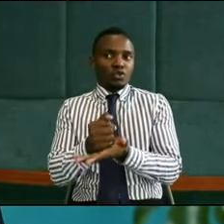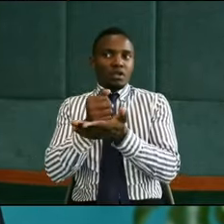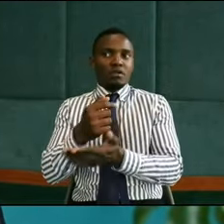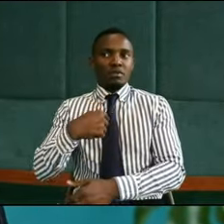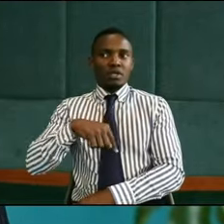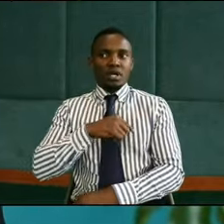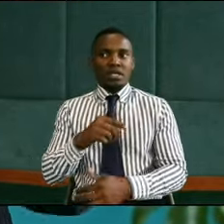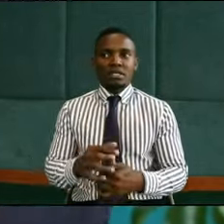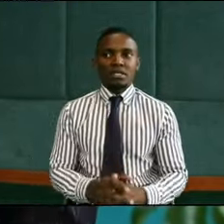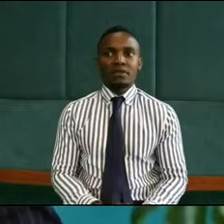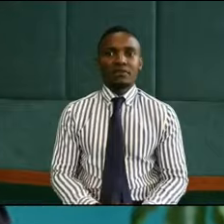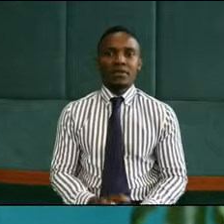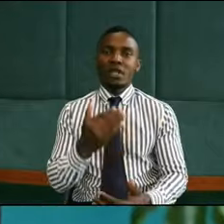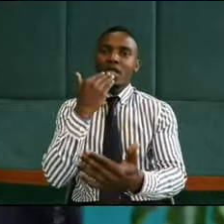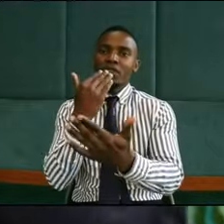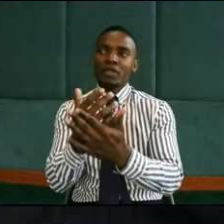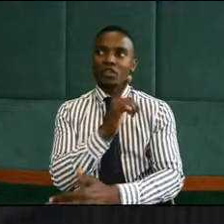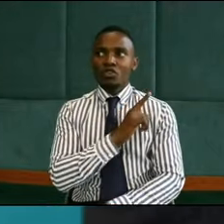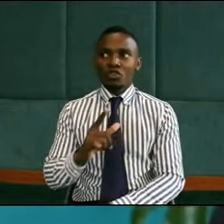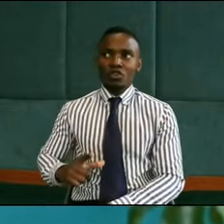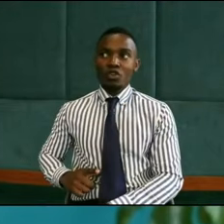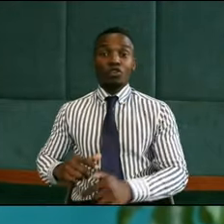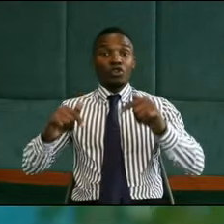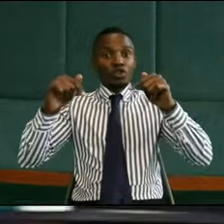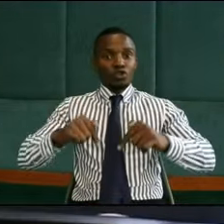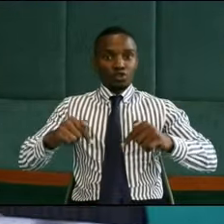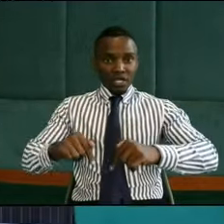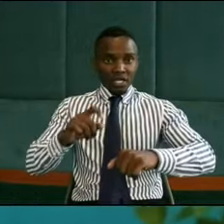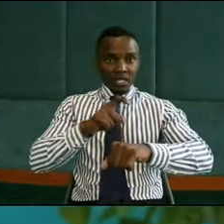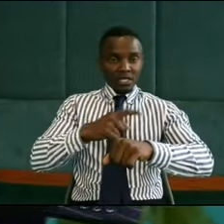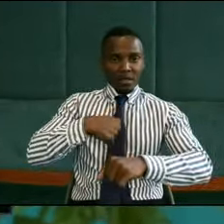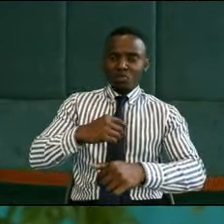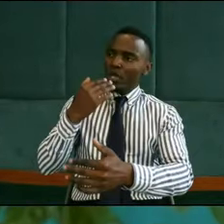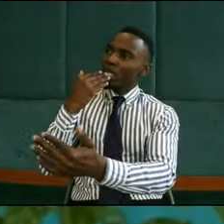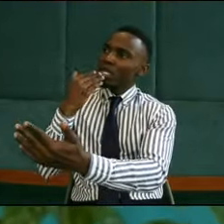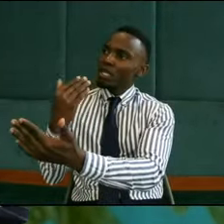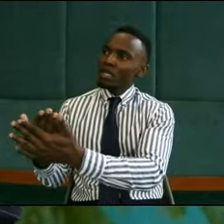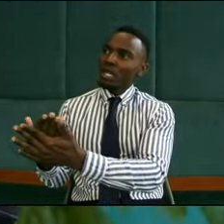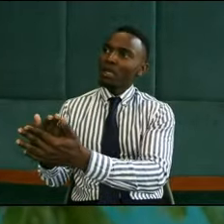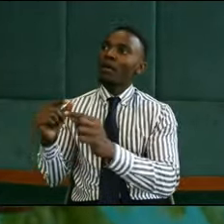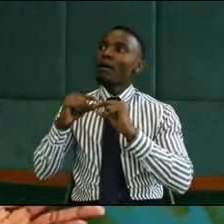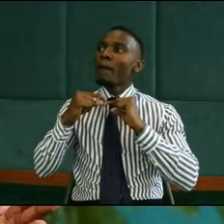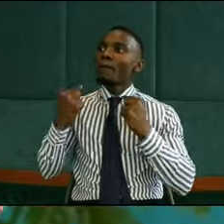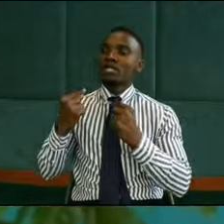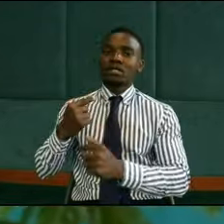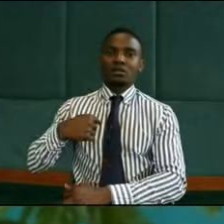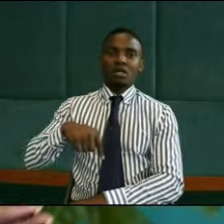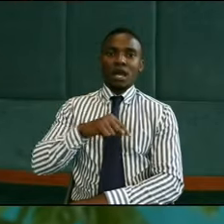you. Thank you, Lord. Today, as we thank the clergy who are here,